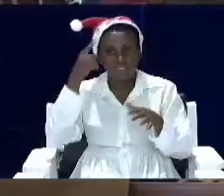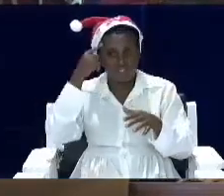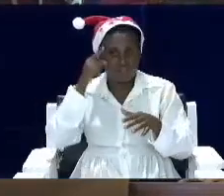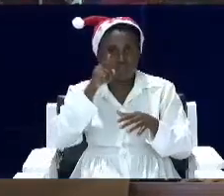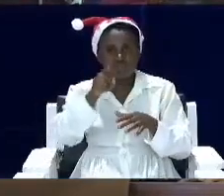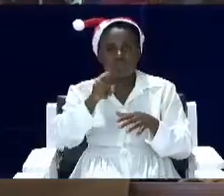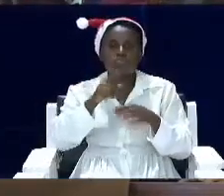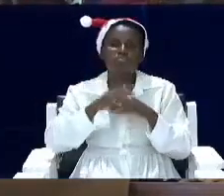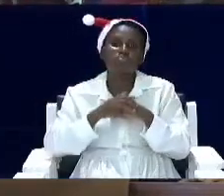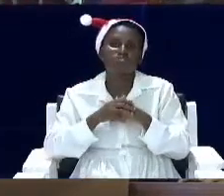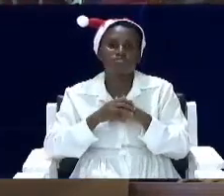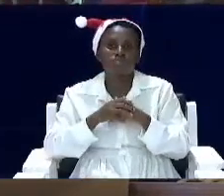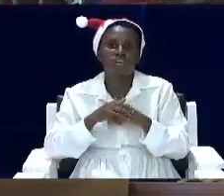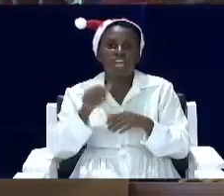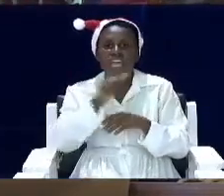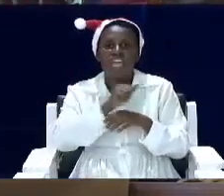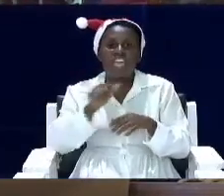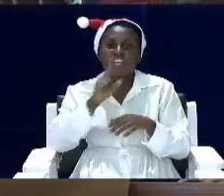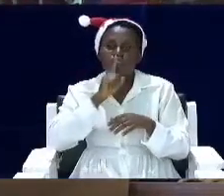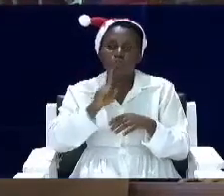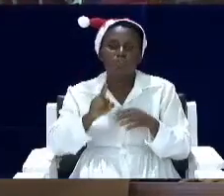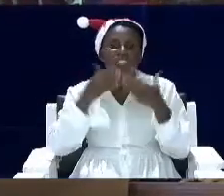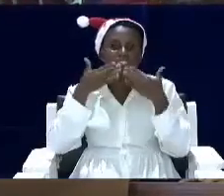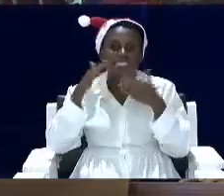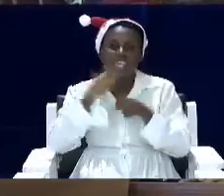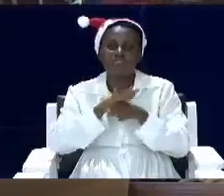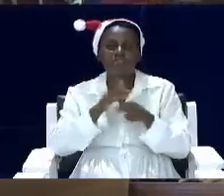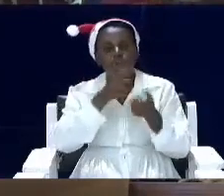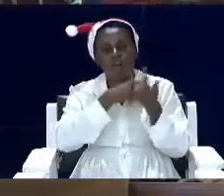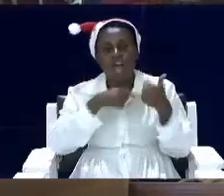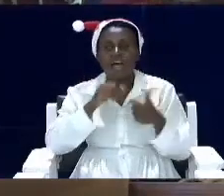A truly thankful heart is always humble.